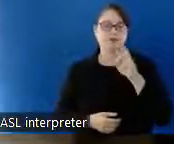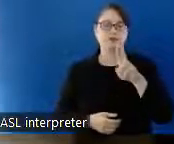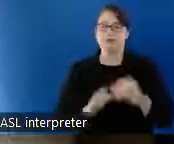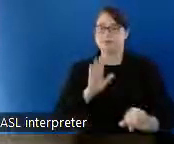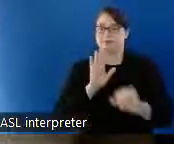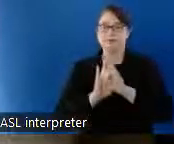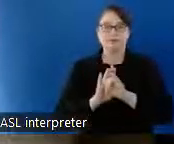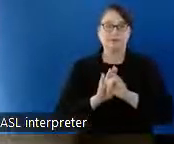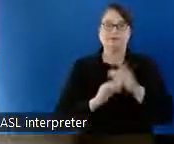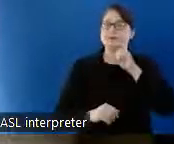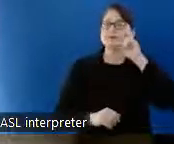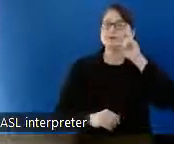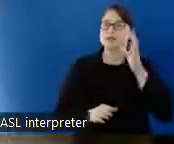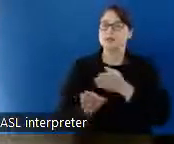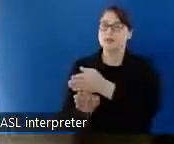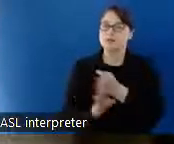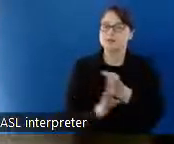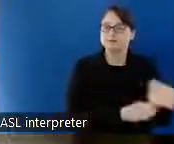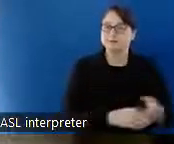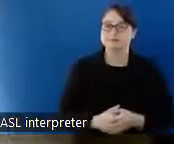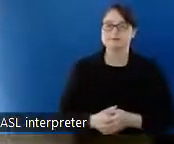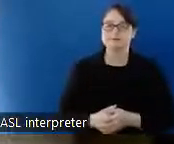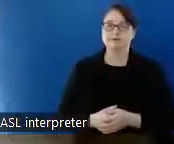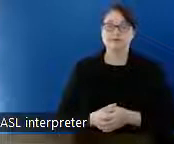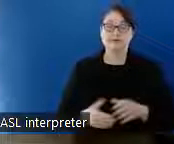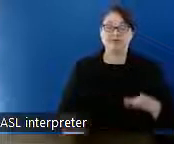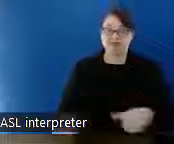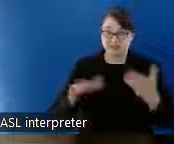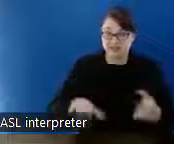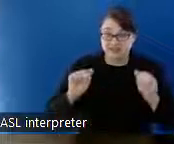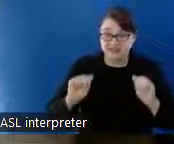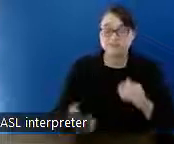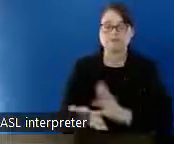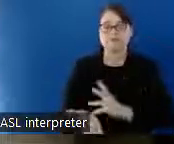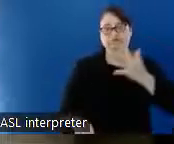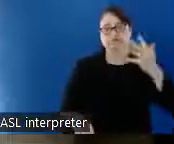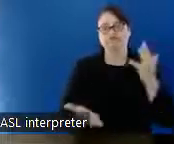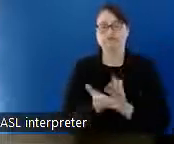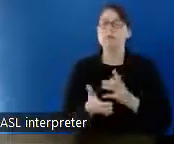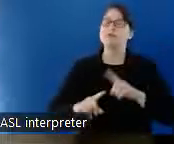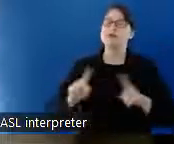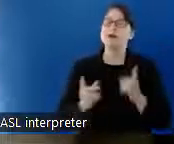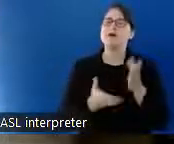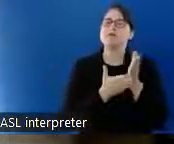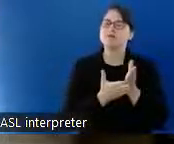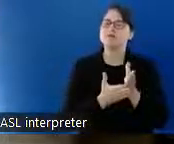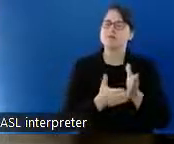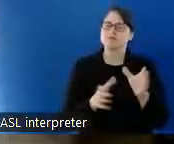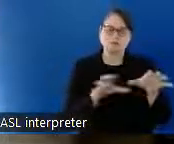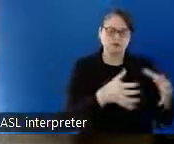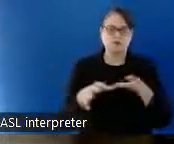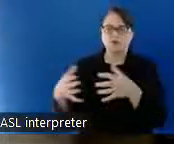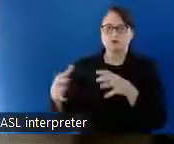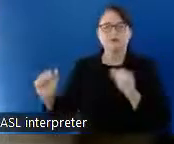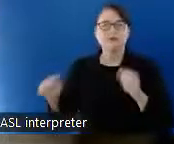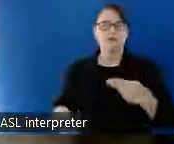in this outbreak is rarely deadly, but some people have higher risk for severe illness, and severe cases so far in